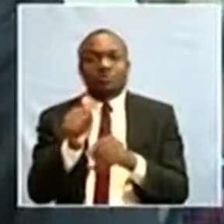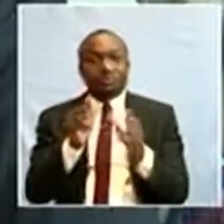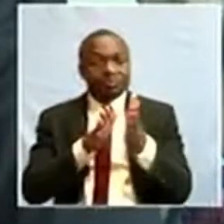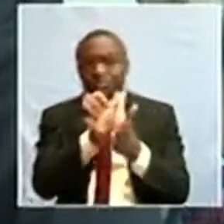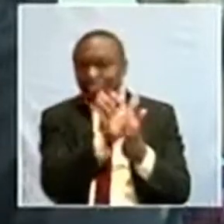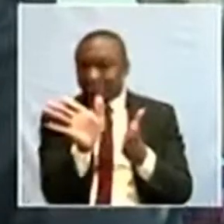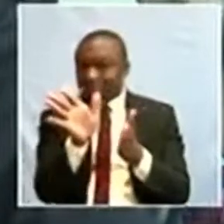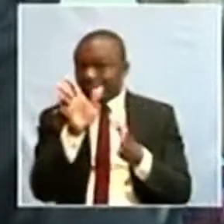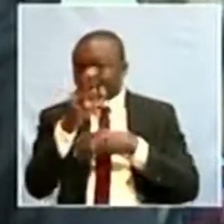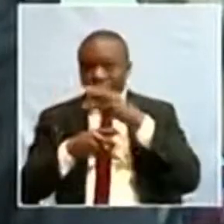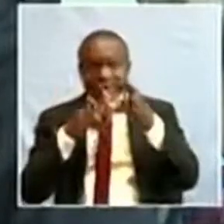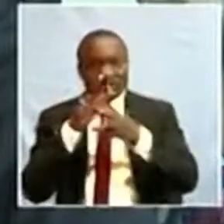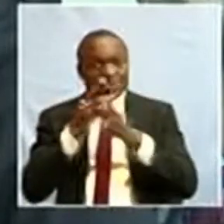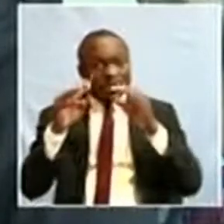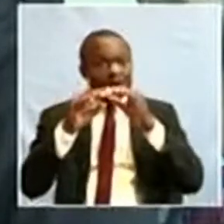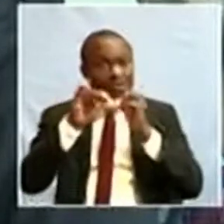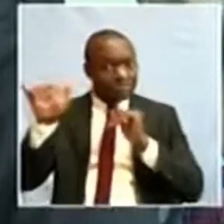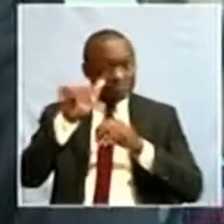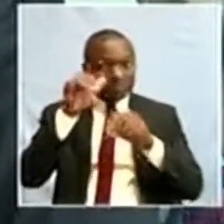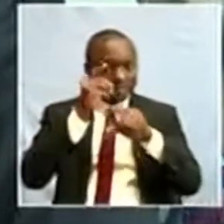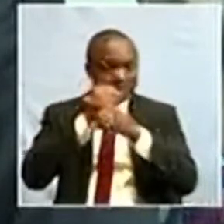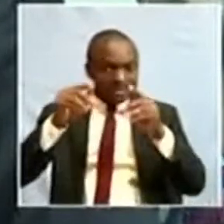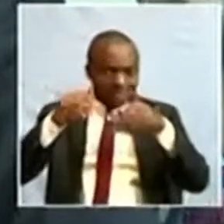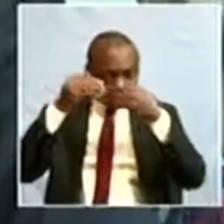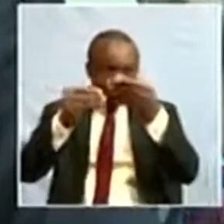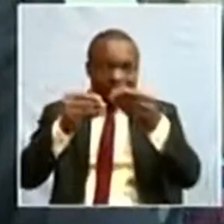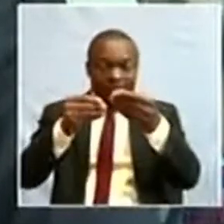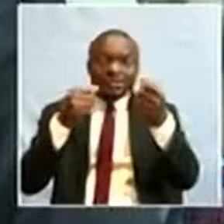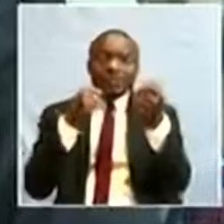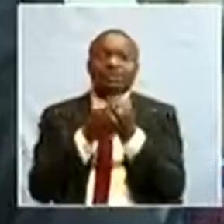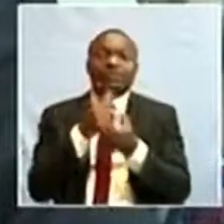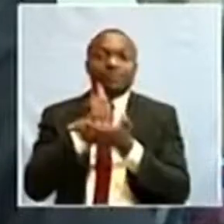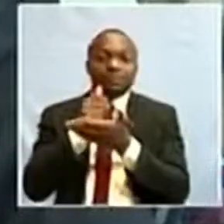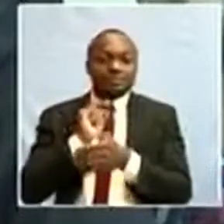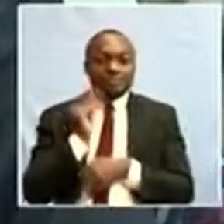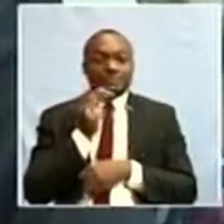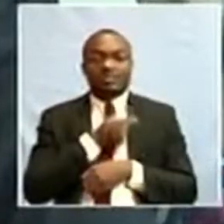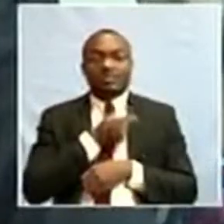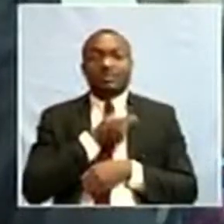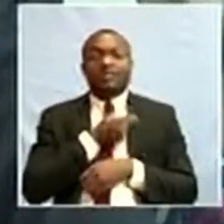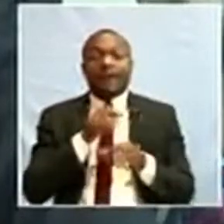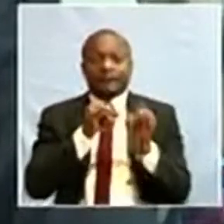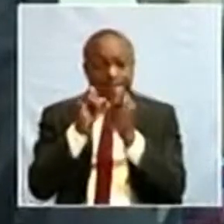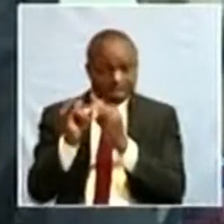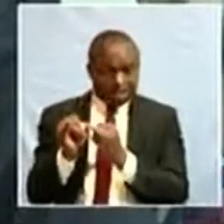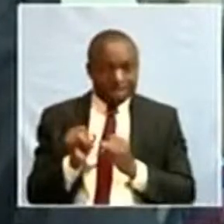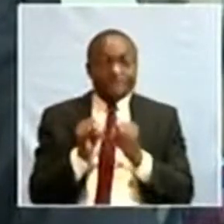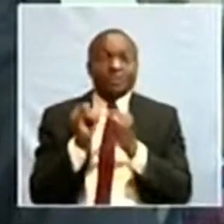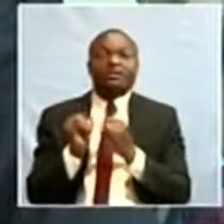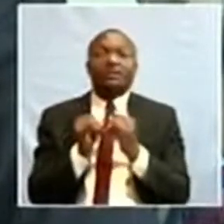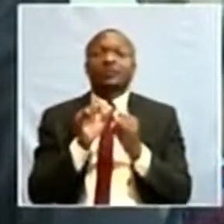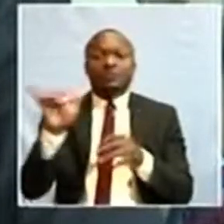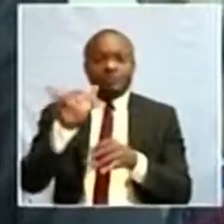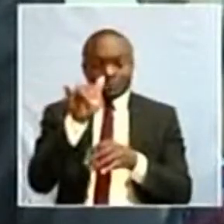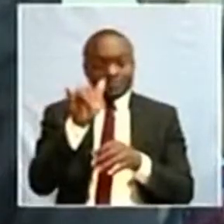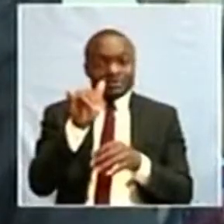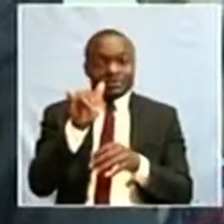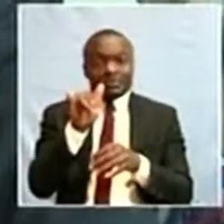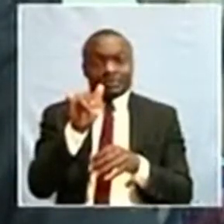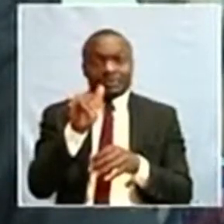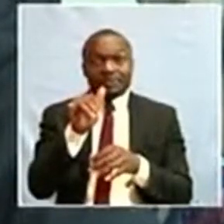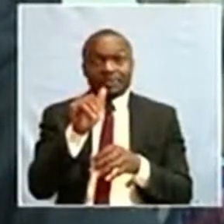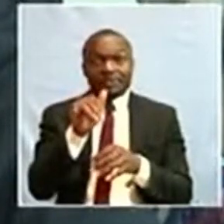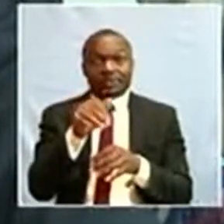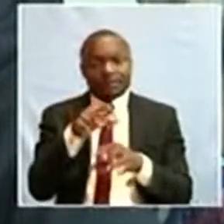from the global standards. They just offer support which will help us implement those standards from a regional perspective. Okay. So you find